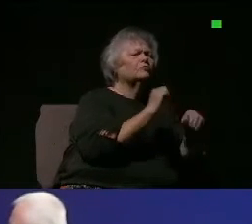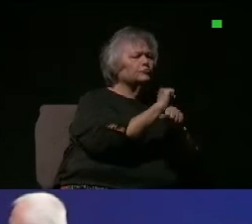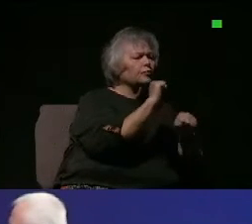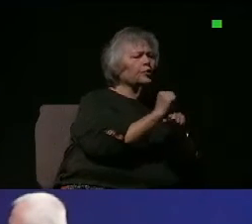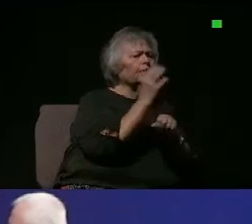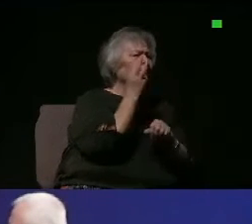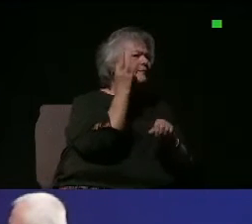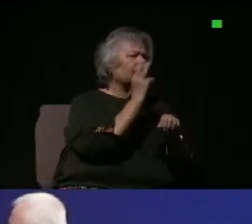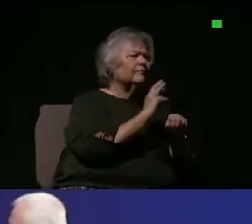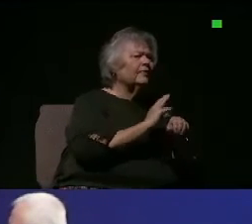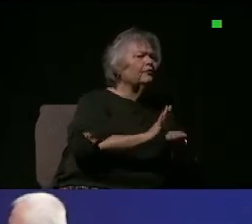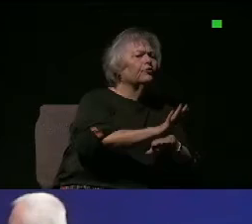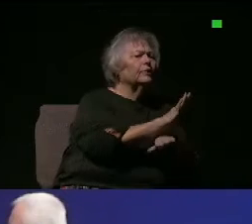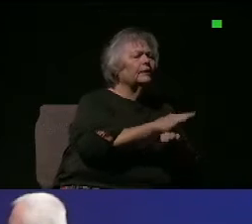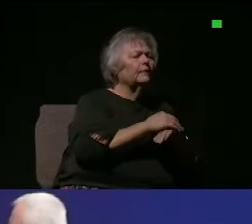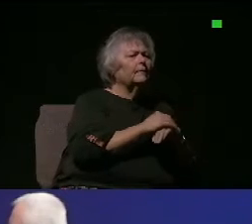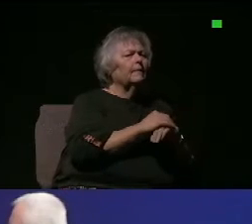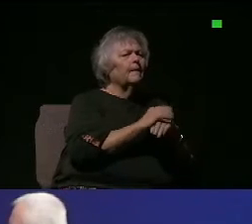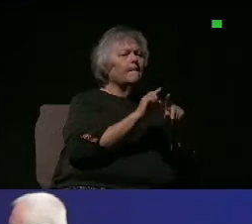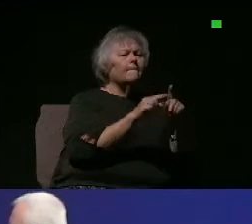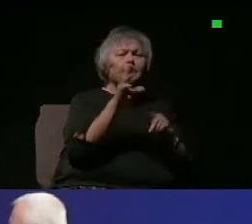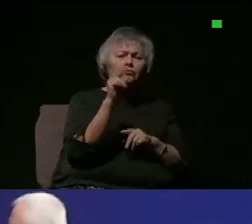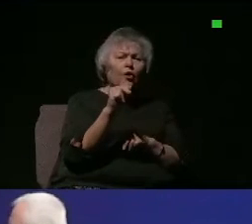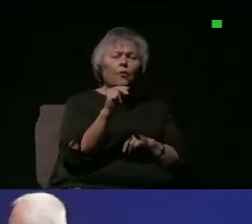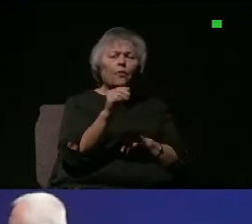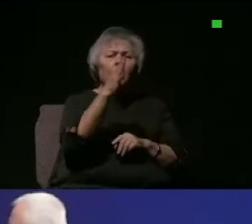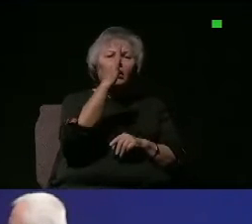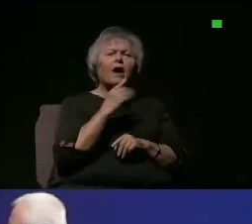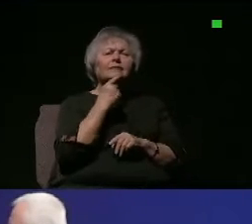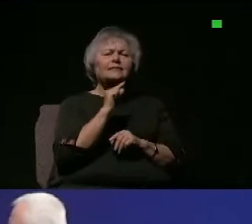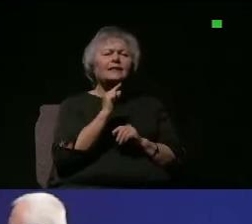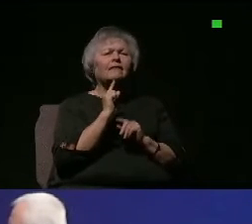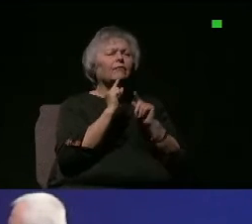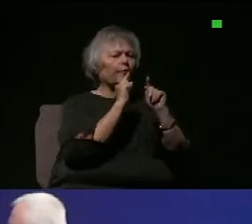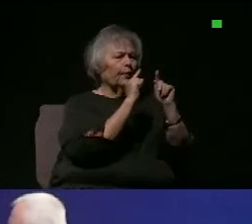get that opportunity today. But no, God says, go into the vineyard, and